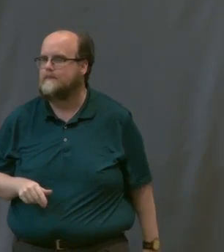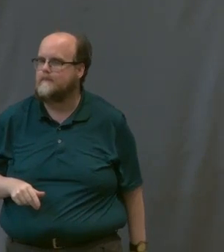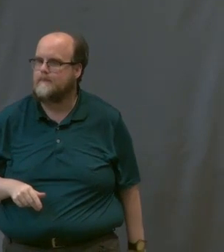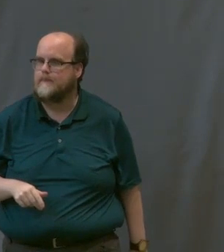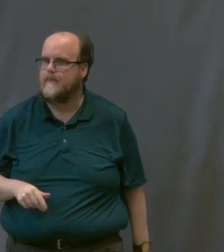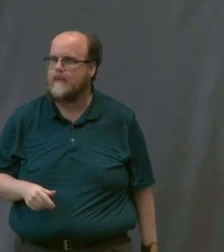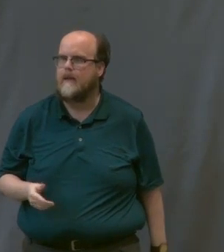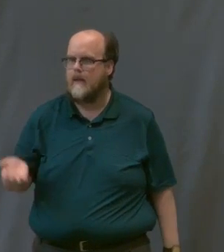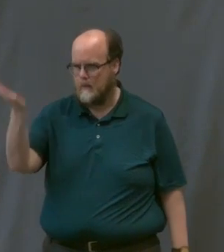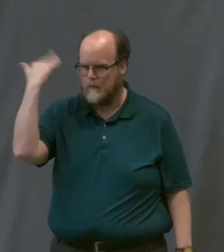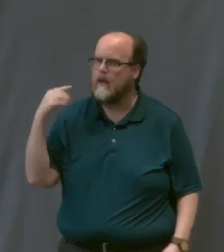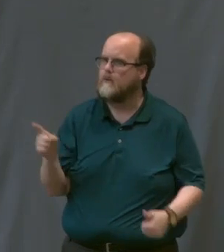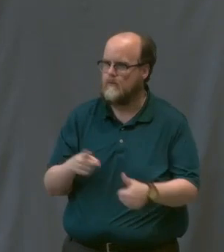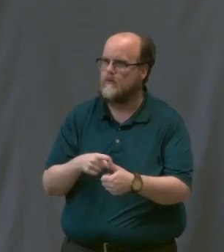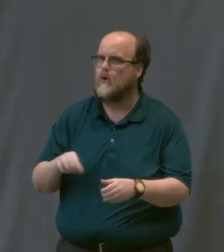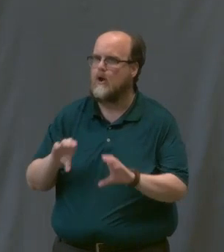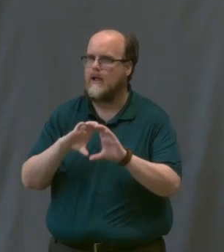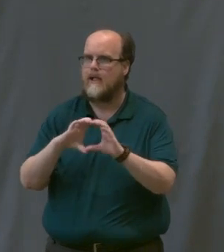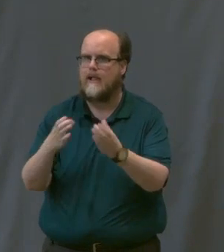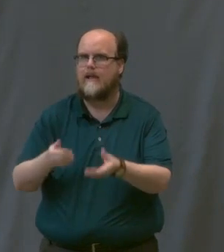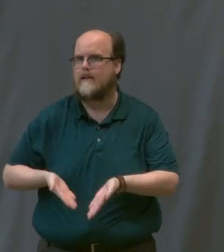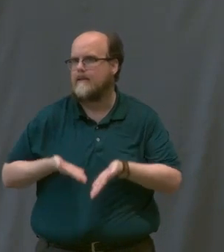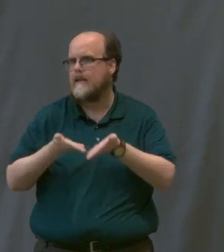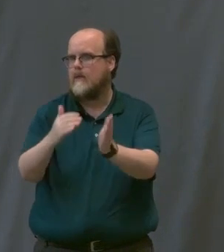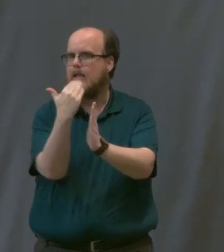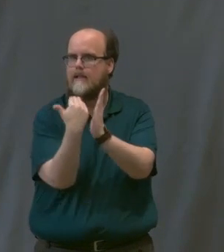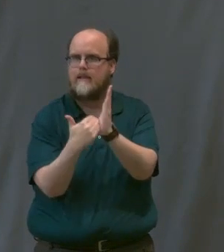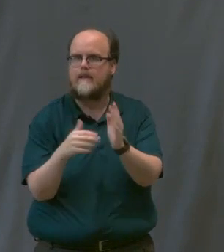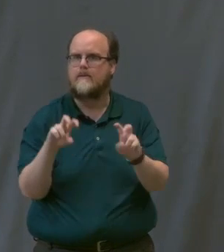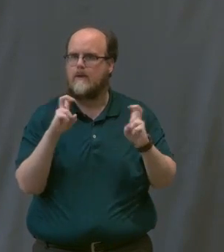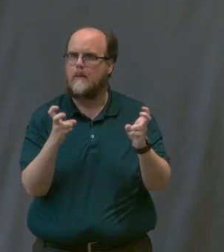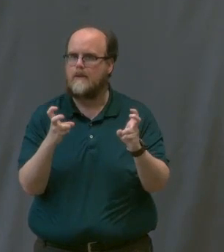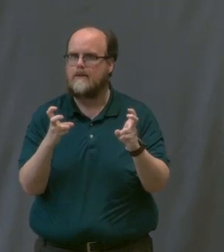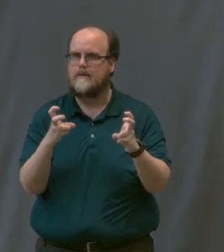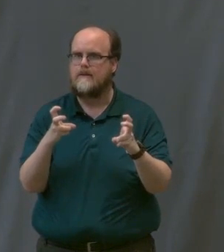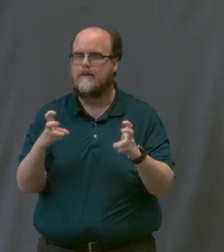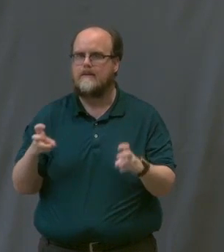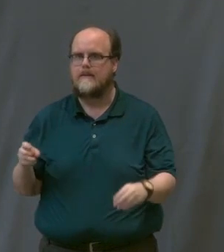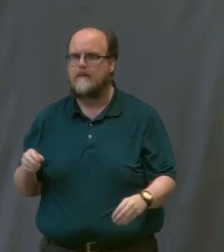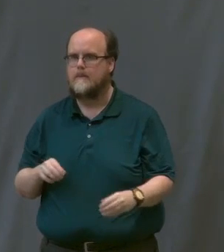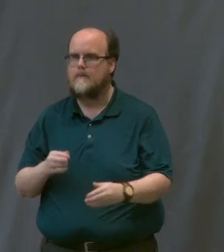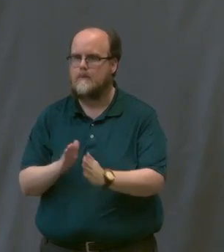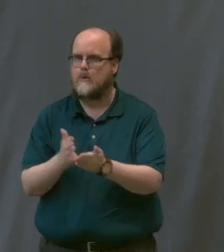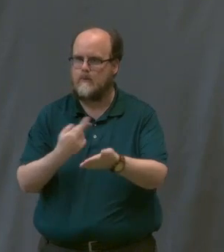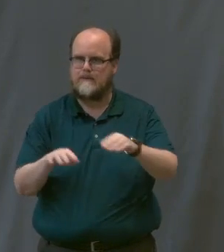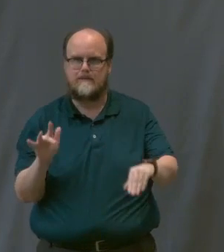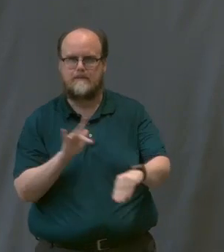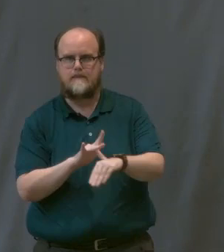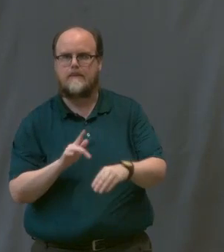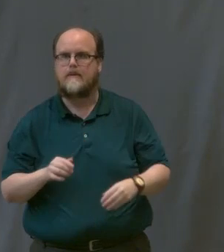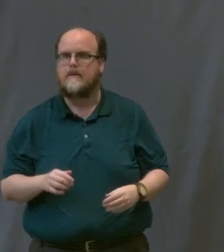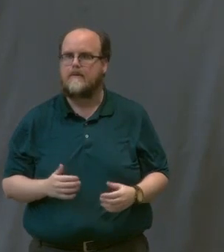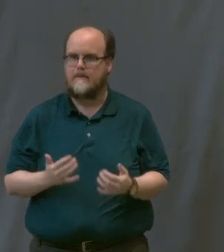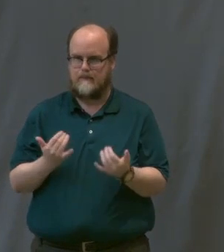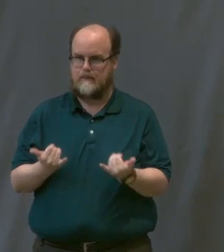Back in the first class, I gave you a list of topics that are touched upon by the book of Revelation. And this